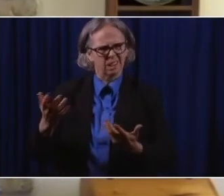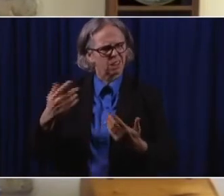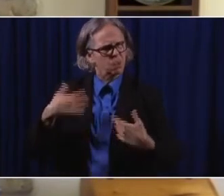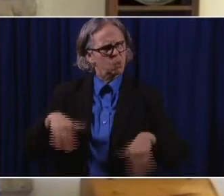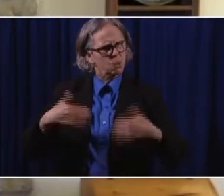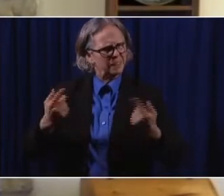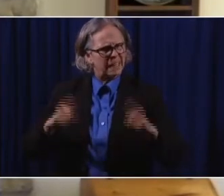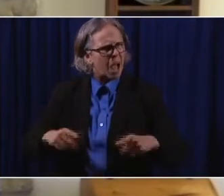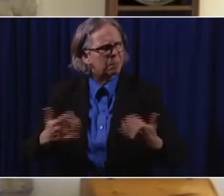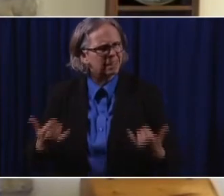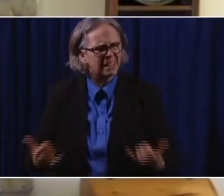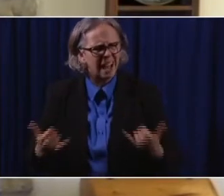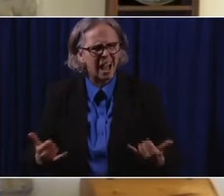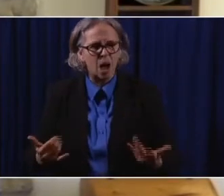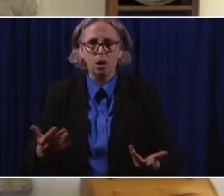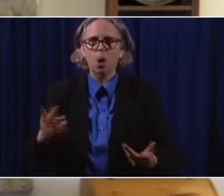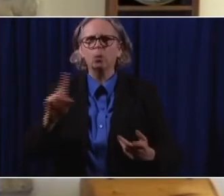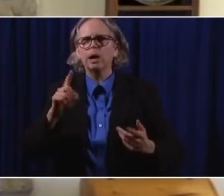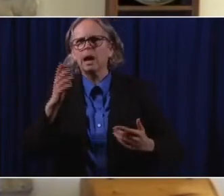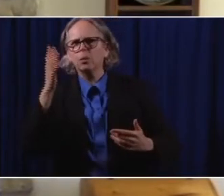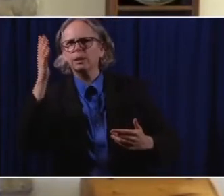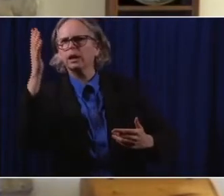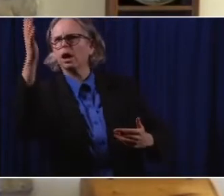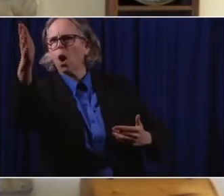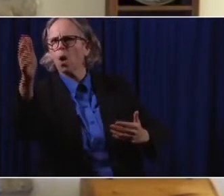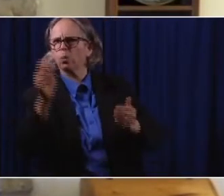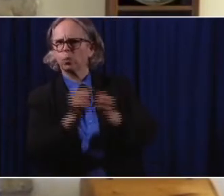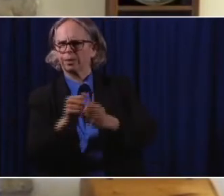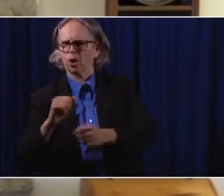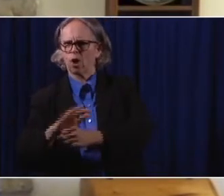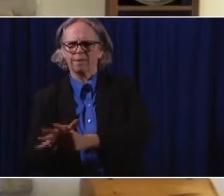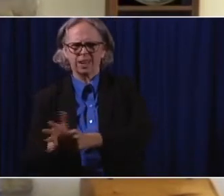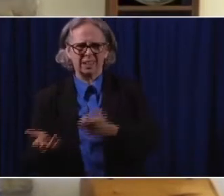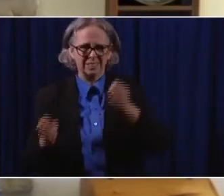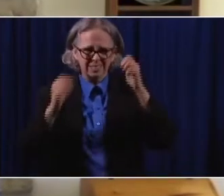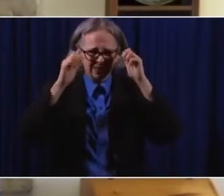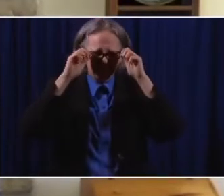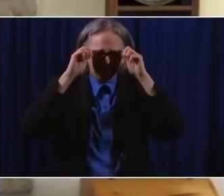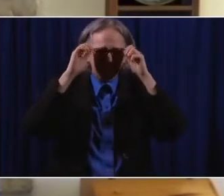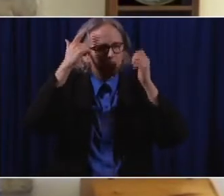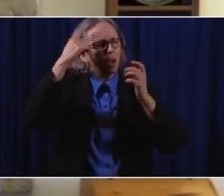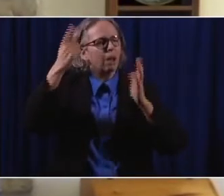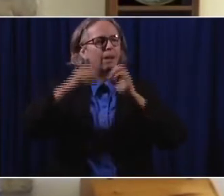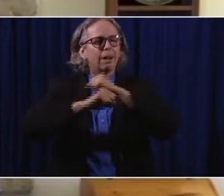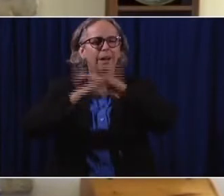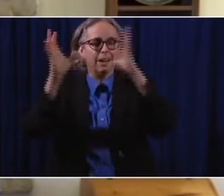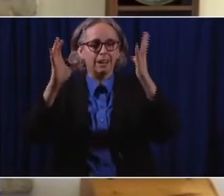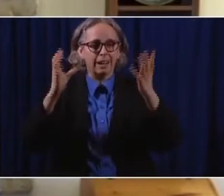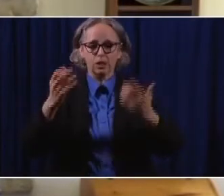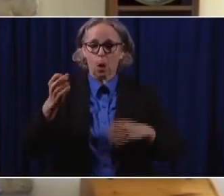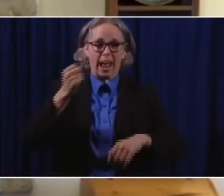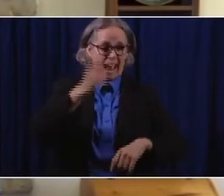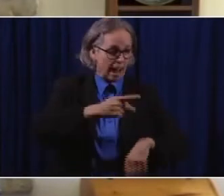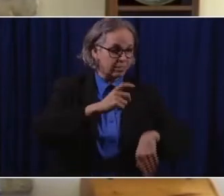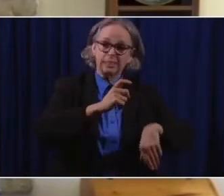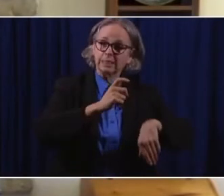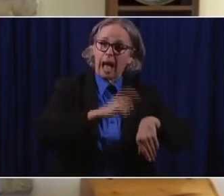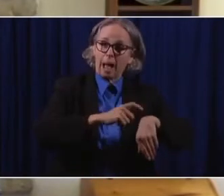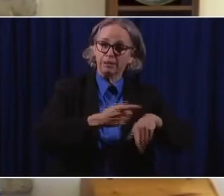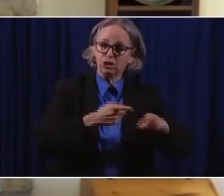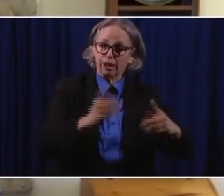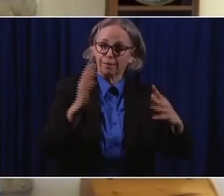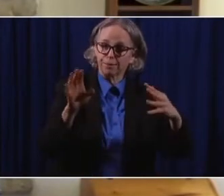In a sense, you can liken this to halftime, middle of the game. No one knows exactly if we're in the middle,